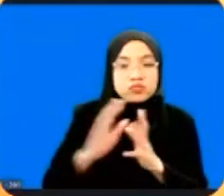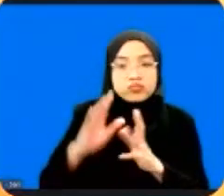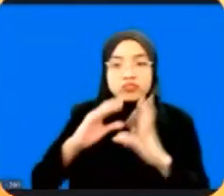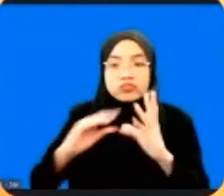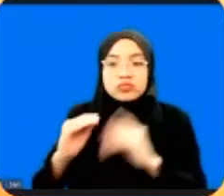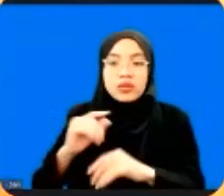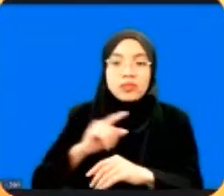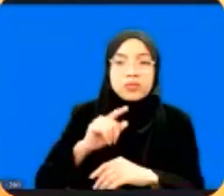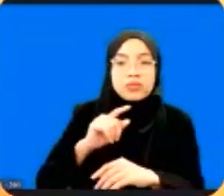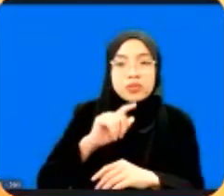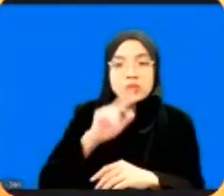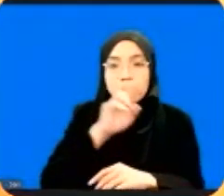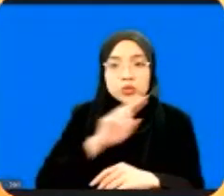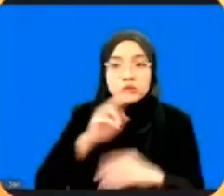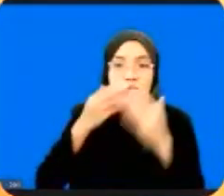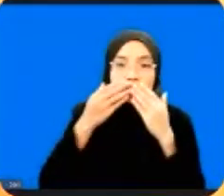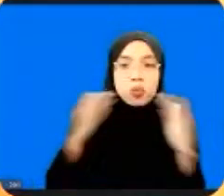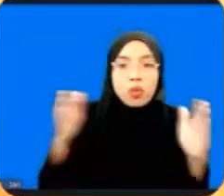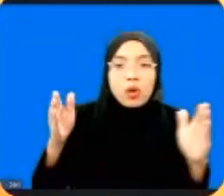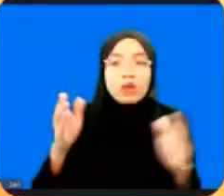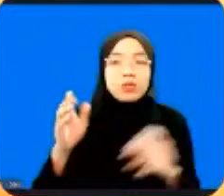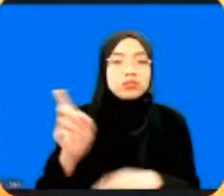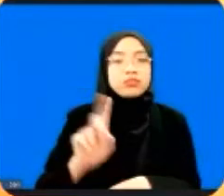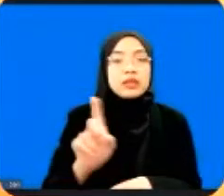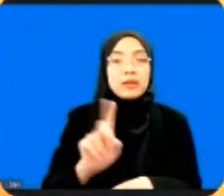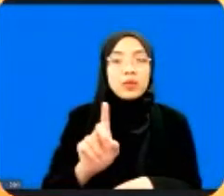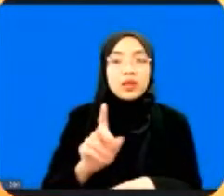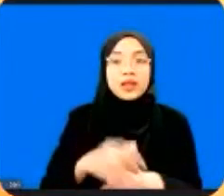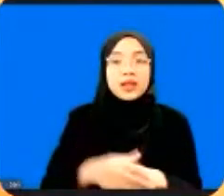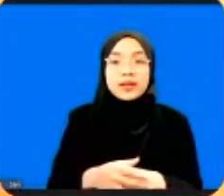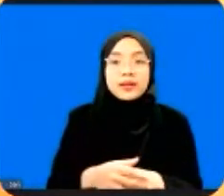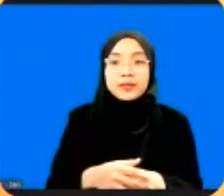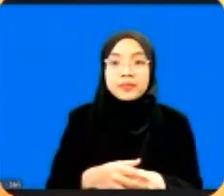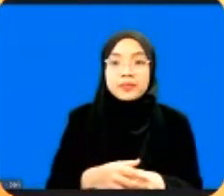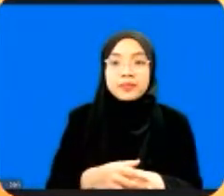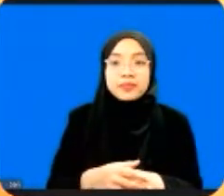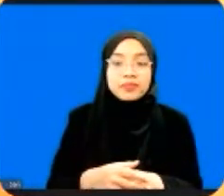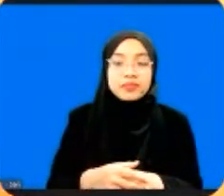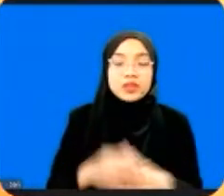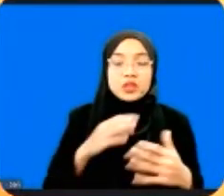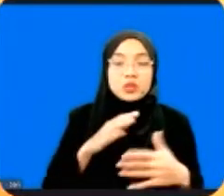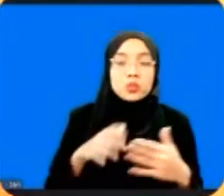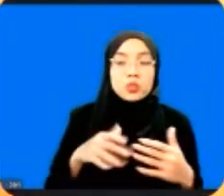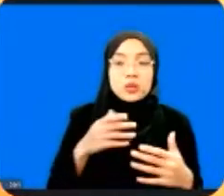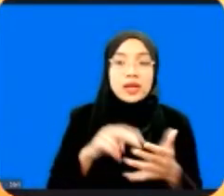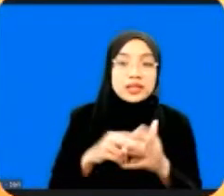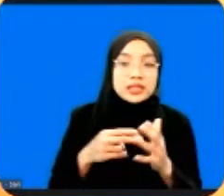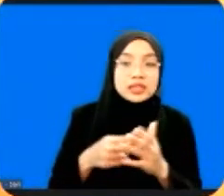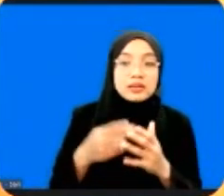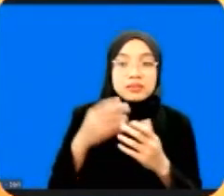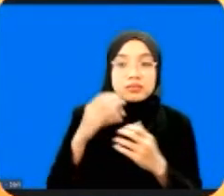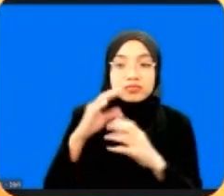that's not treating speech the same online as offline.